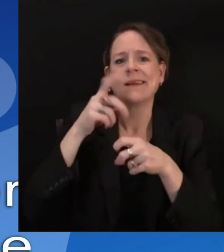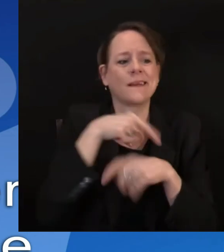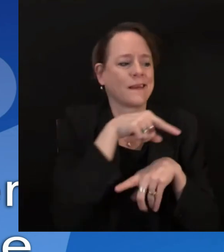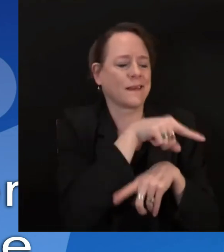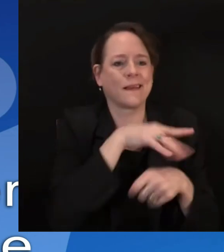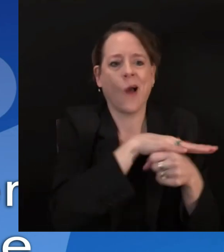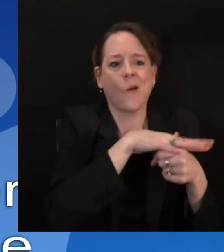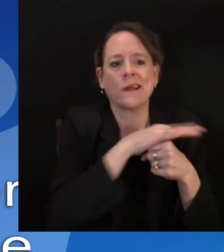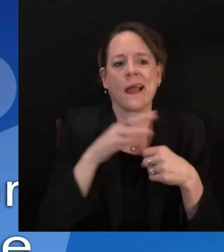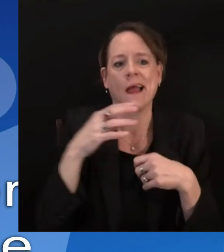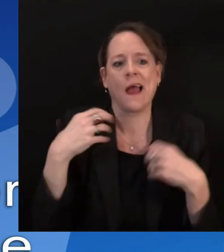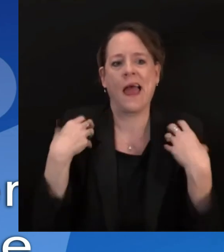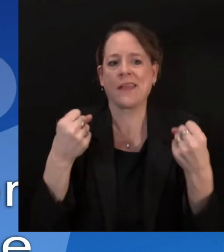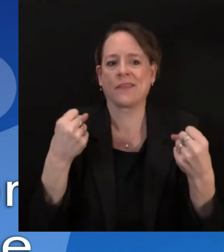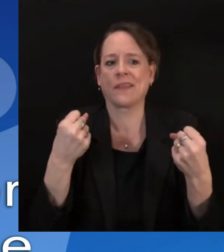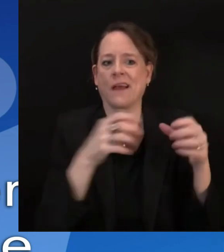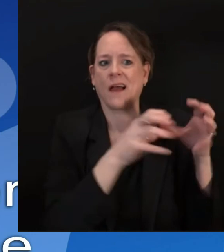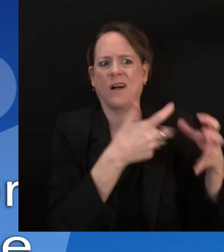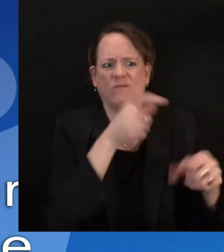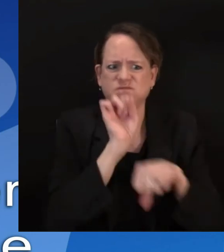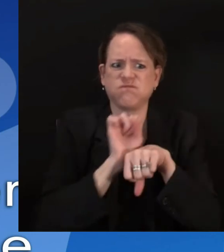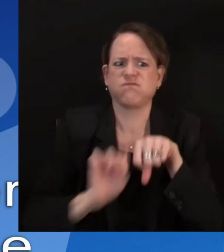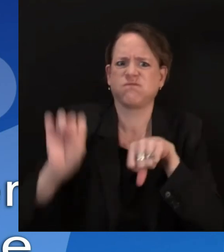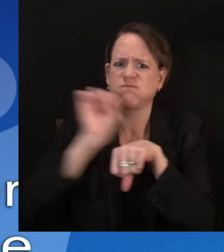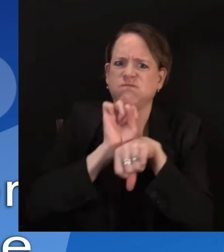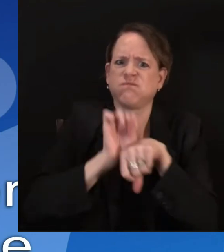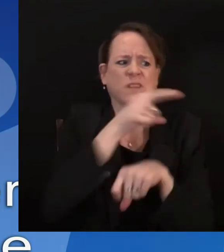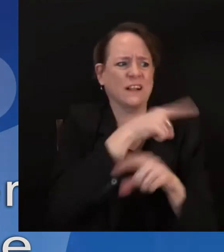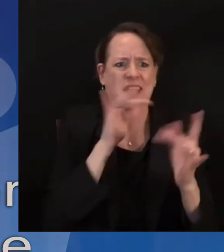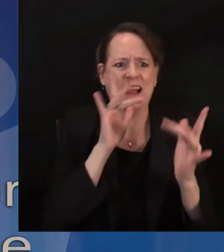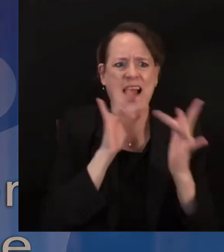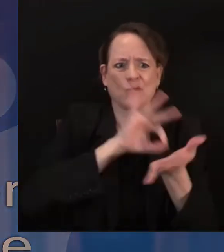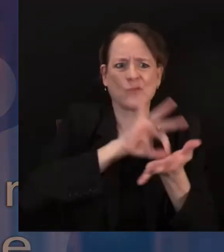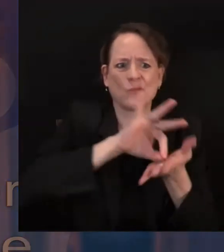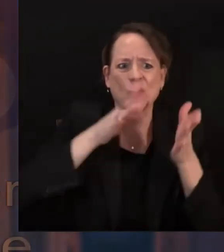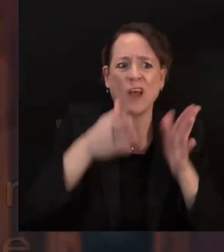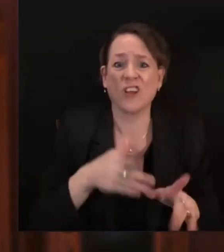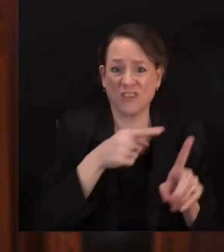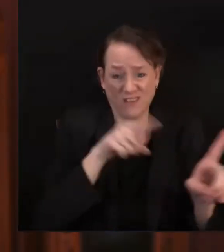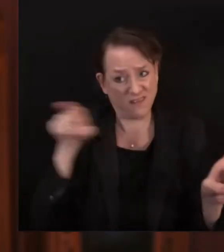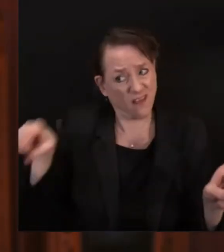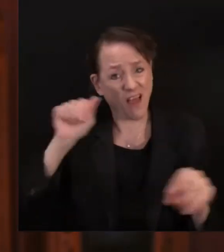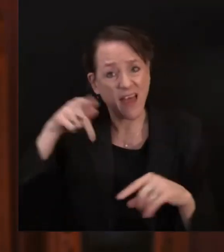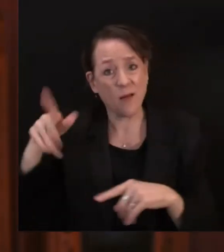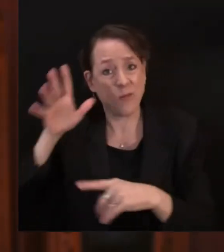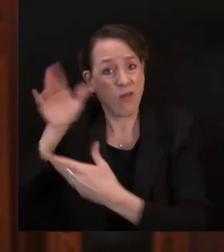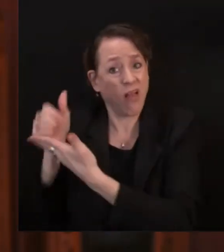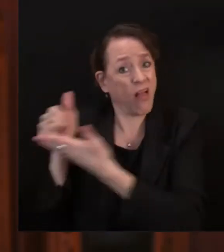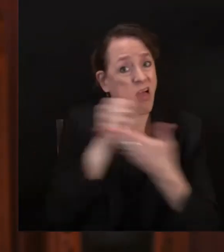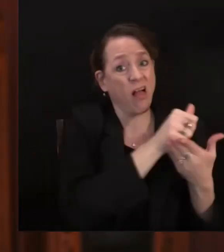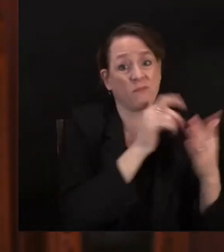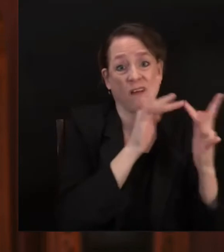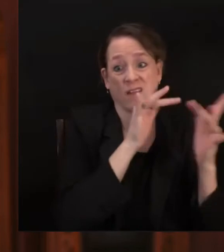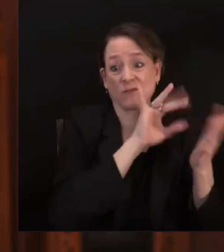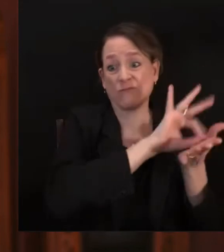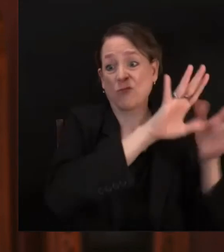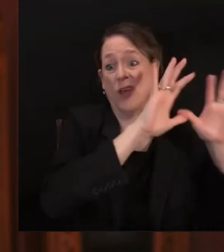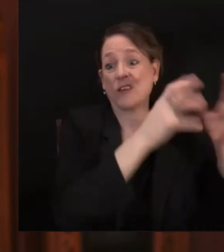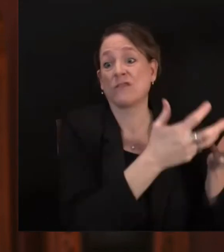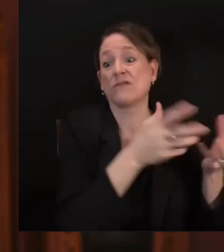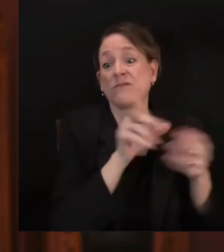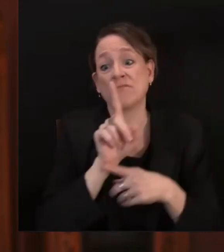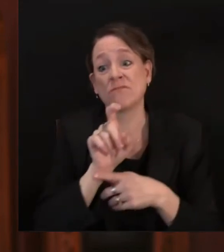contact tracing? How does it make the job easier for them? Yeah, it's a great question. And I think, right, as with all of